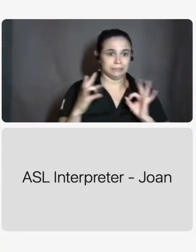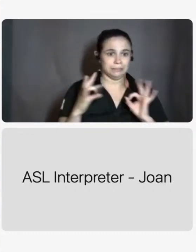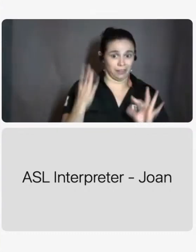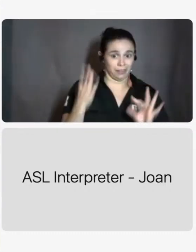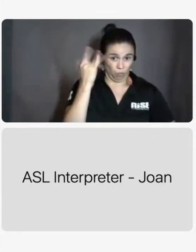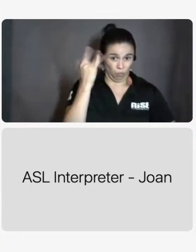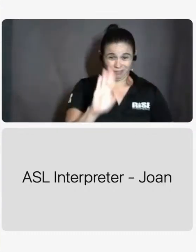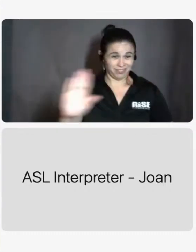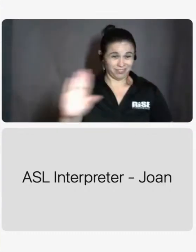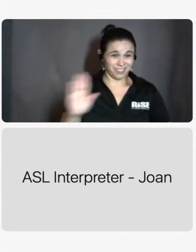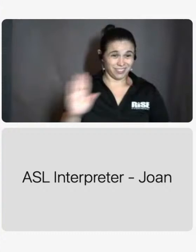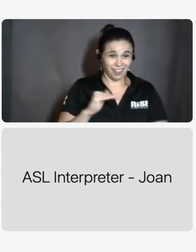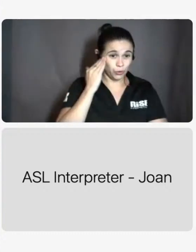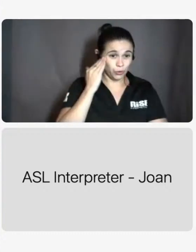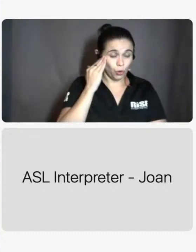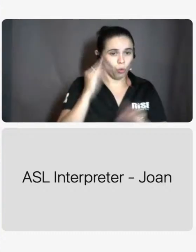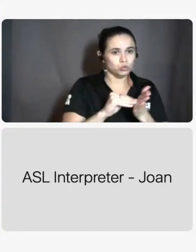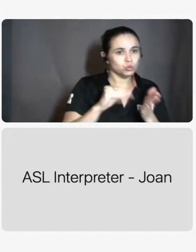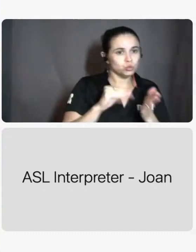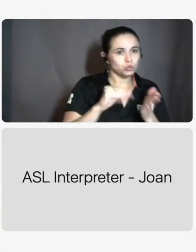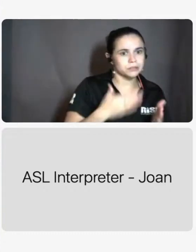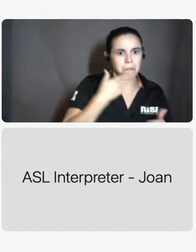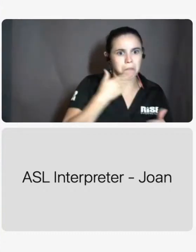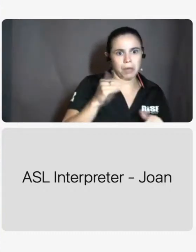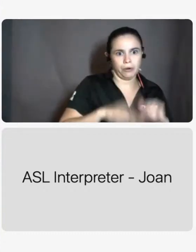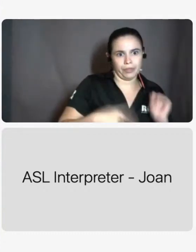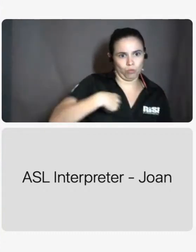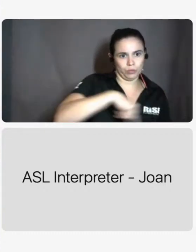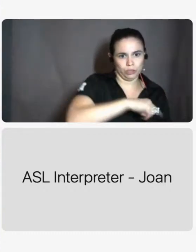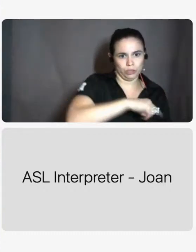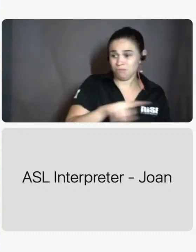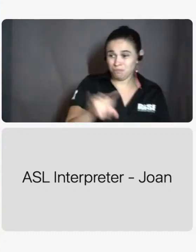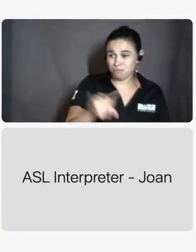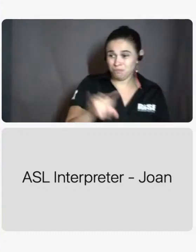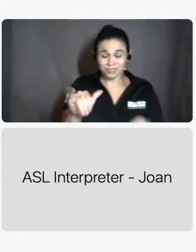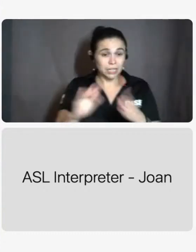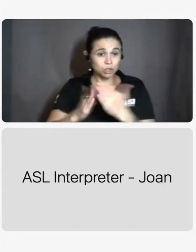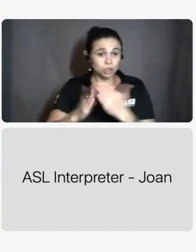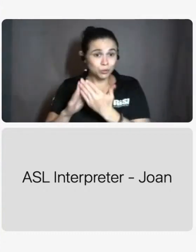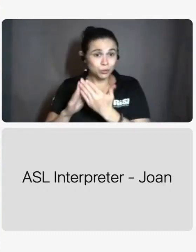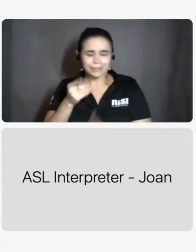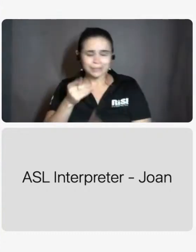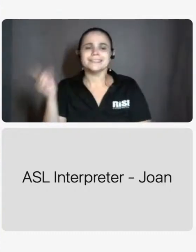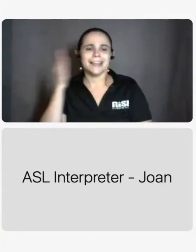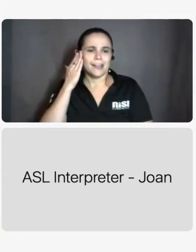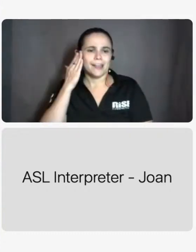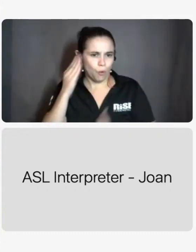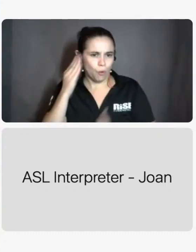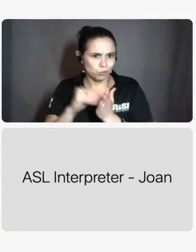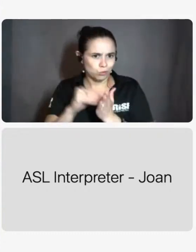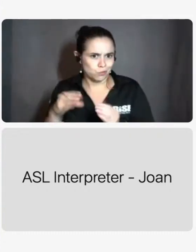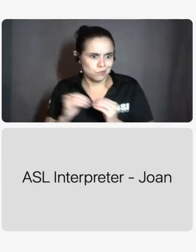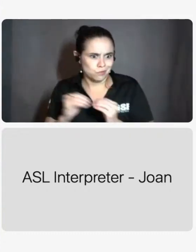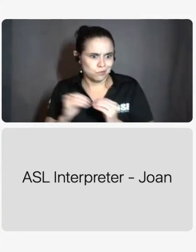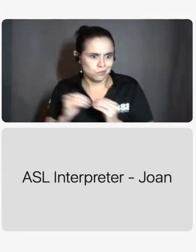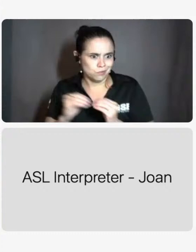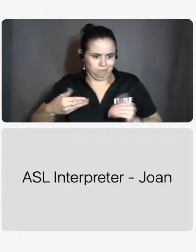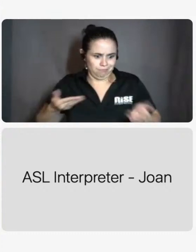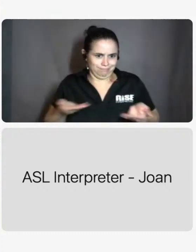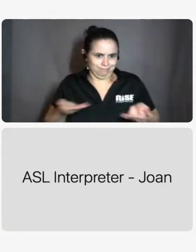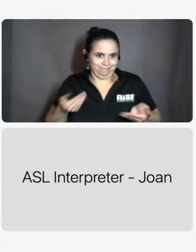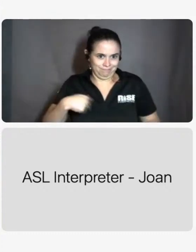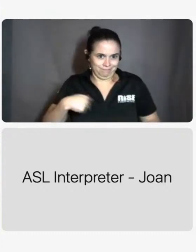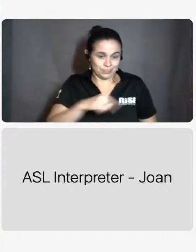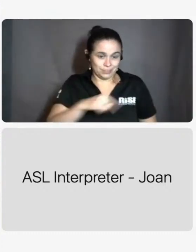knows our students better. So we're looking forward to the future plans ahead. So thank you for